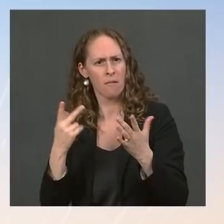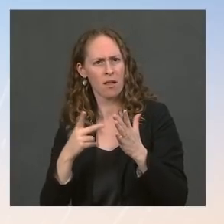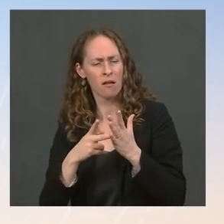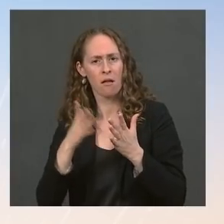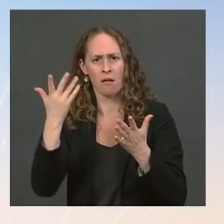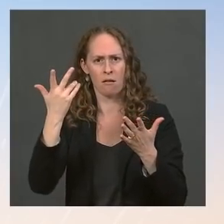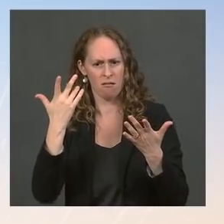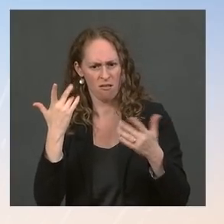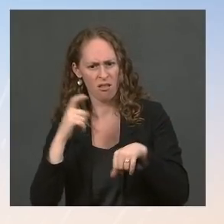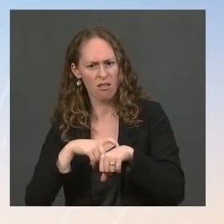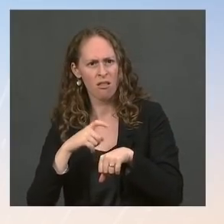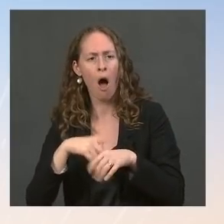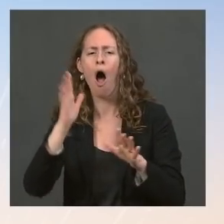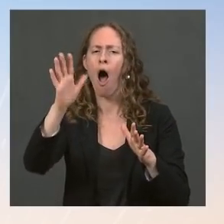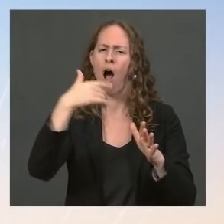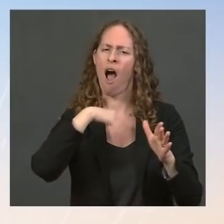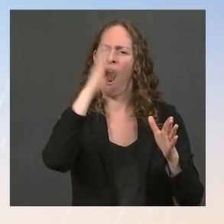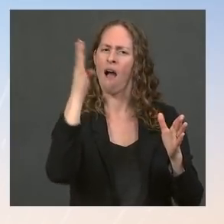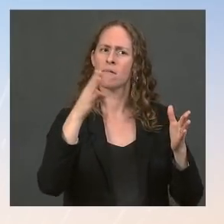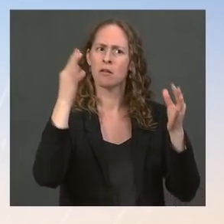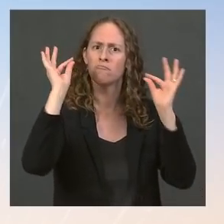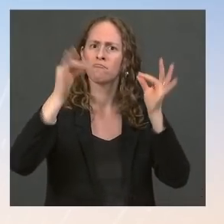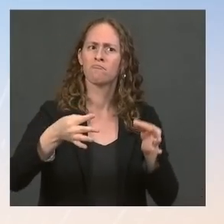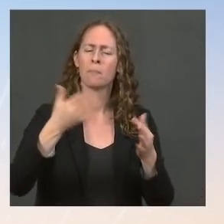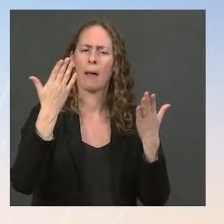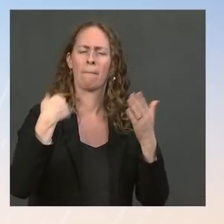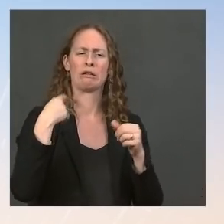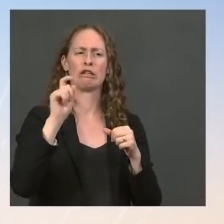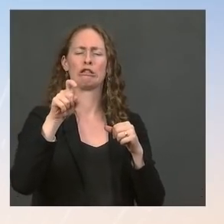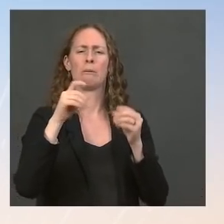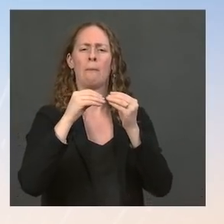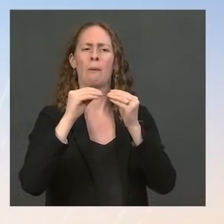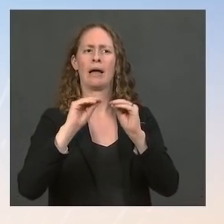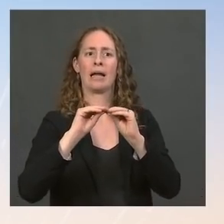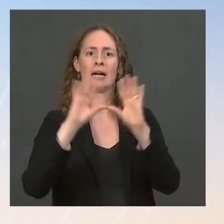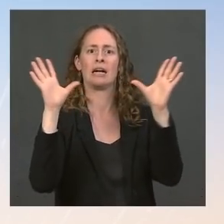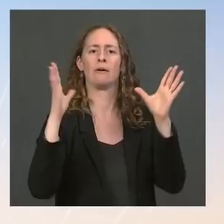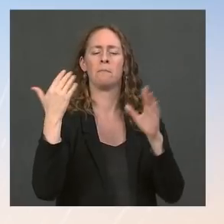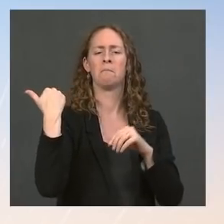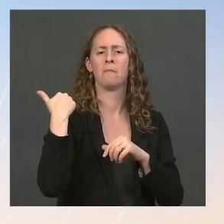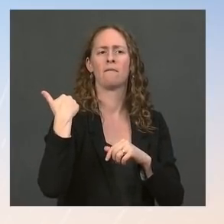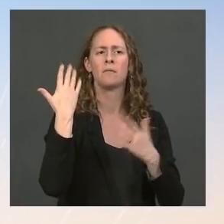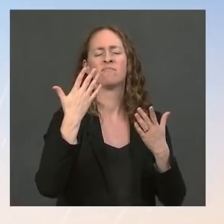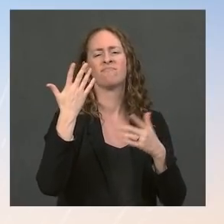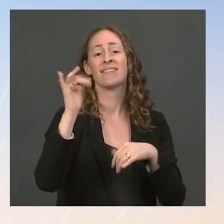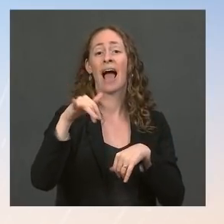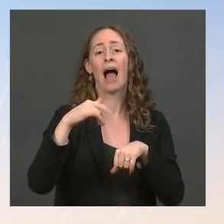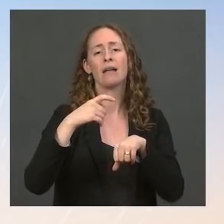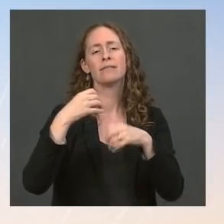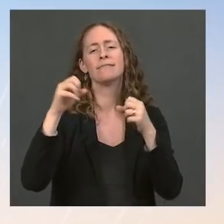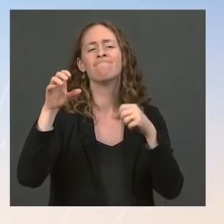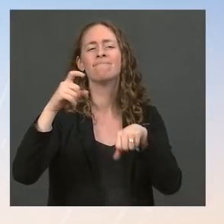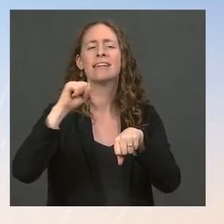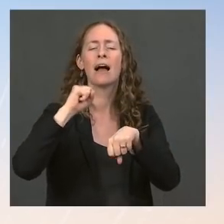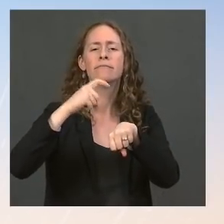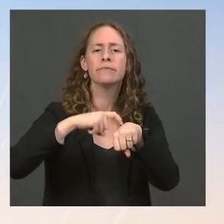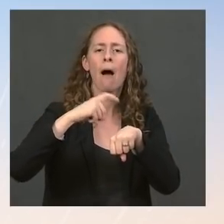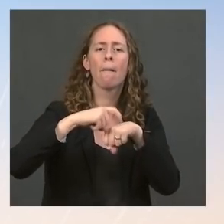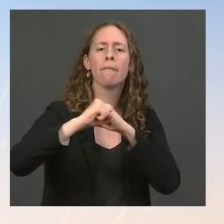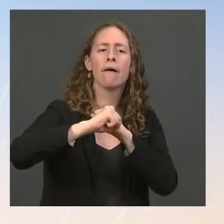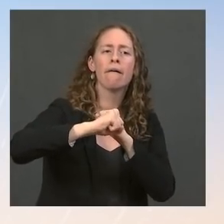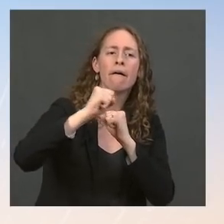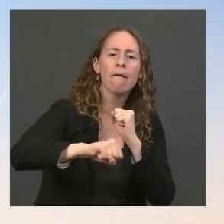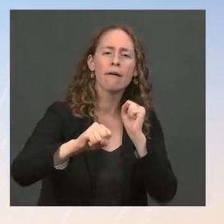So maybe we should have been more specific at the time. Obviously, it takes some time, and we want to make sure when we put these out, they're